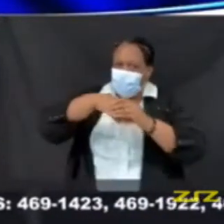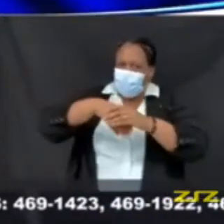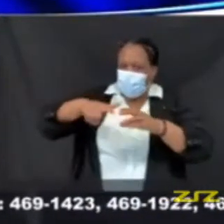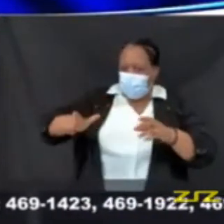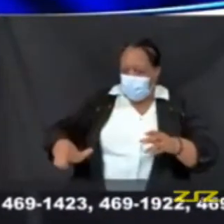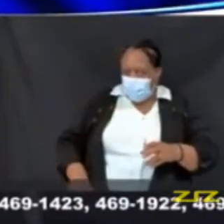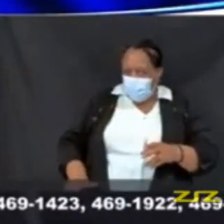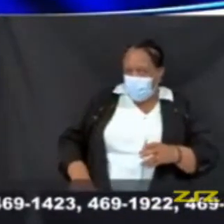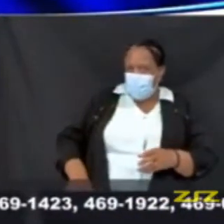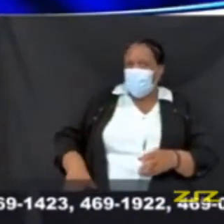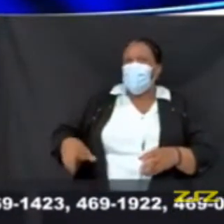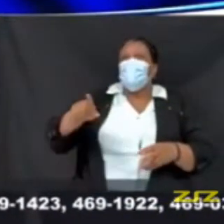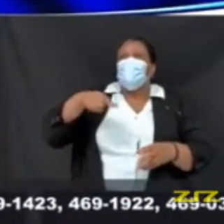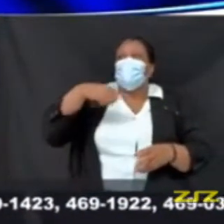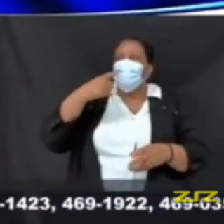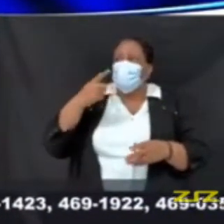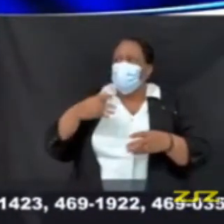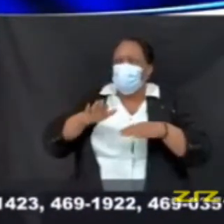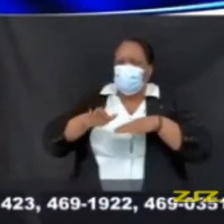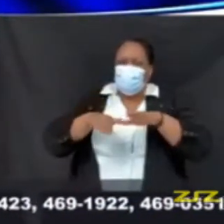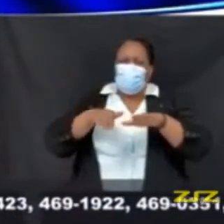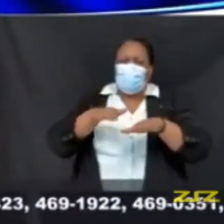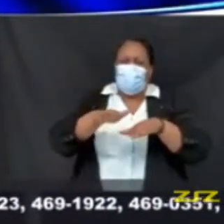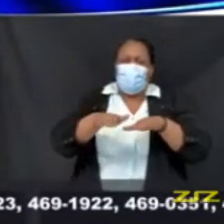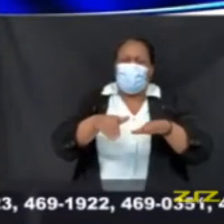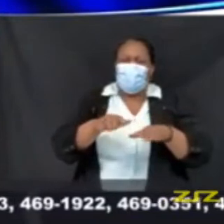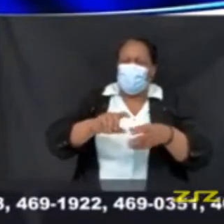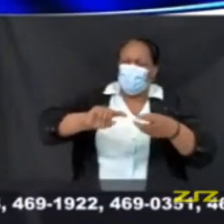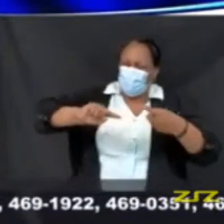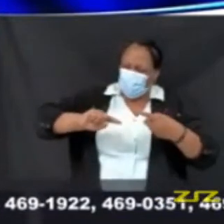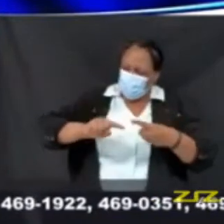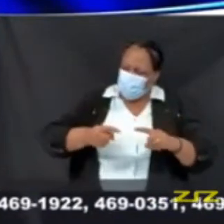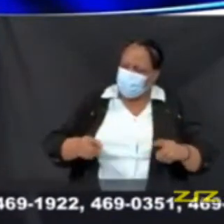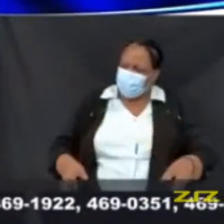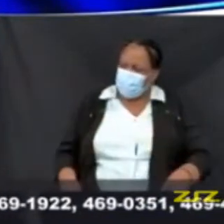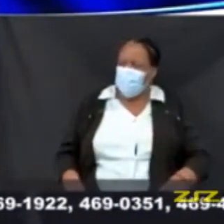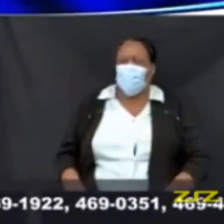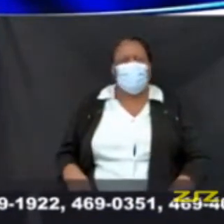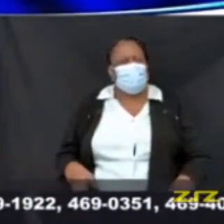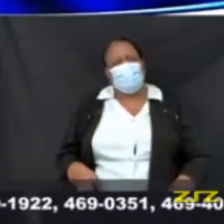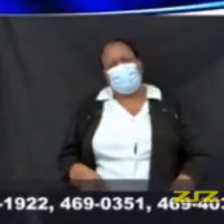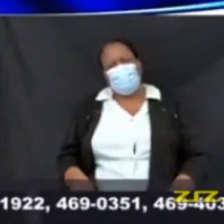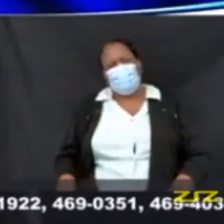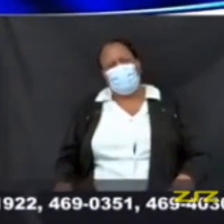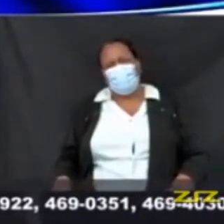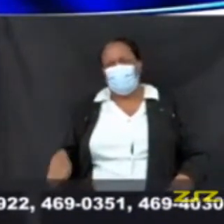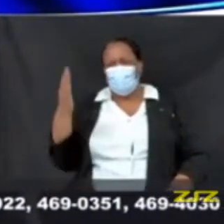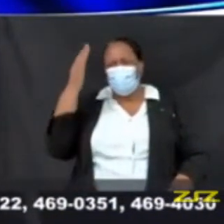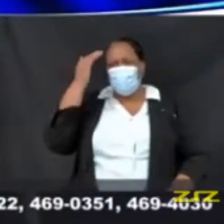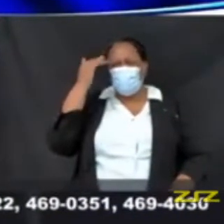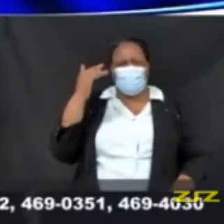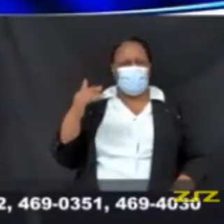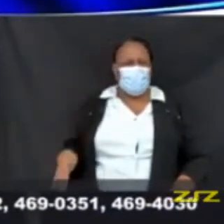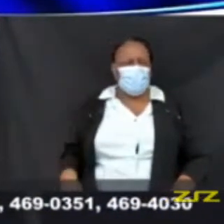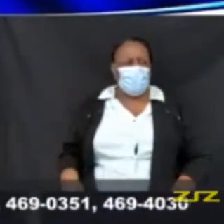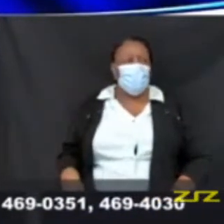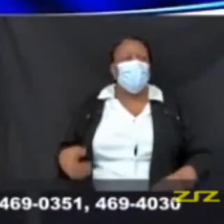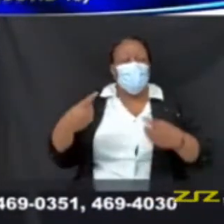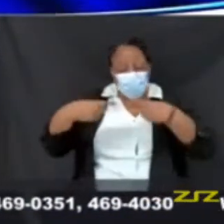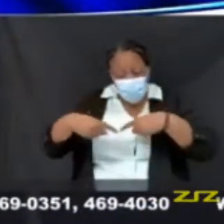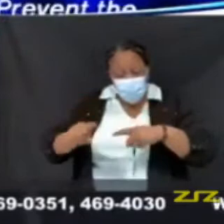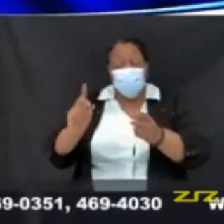when they walk, when they dorsiflex or move their foot up and down, especially if they just came from a long flight. And so those would